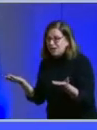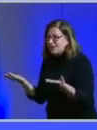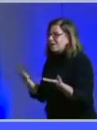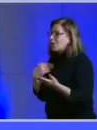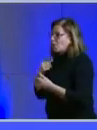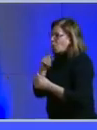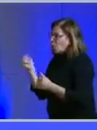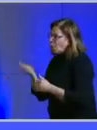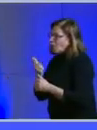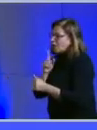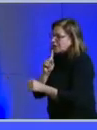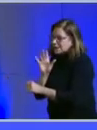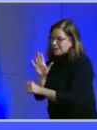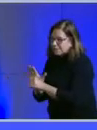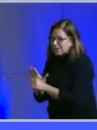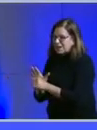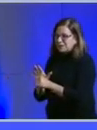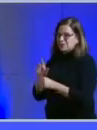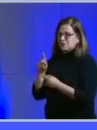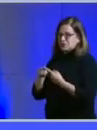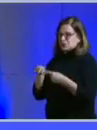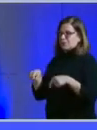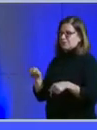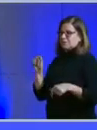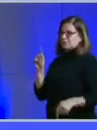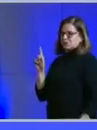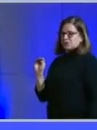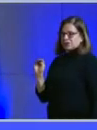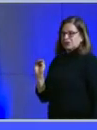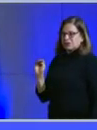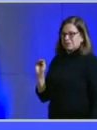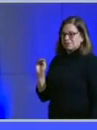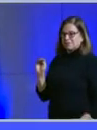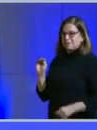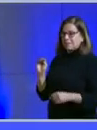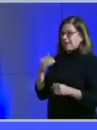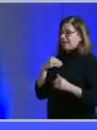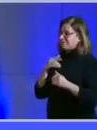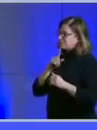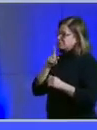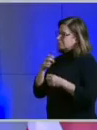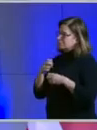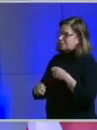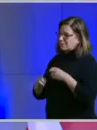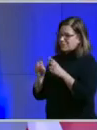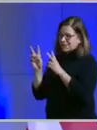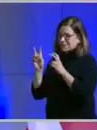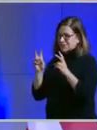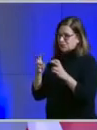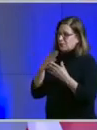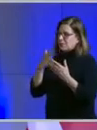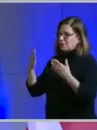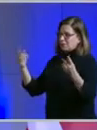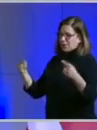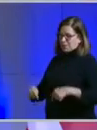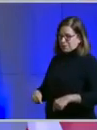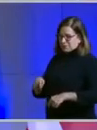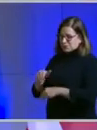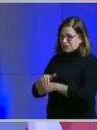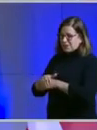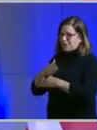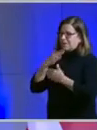is to this administration and to dealing with some of the tough issues that we're dealing with. So thank you for coming, and thank you very much for